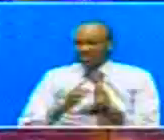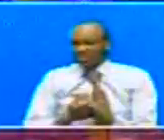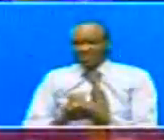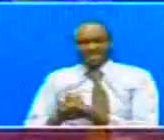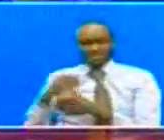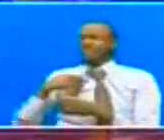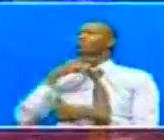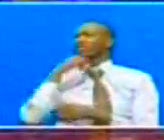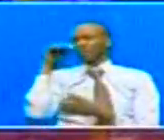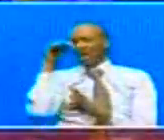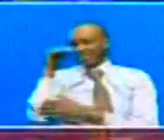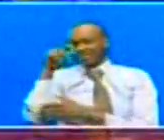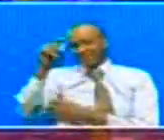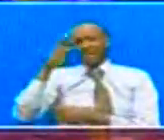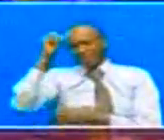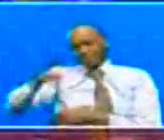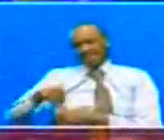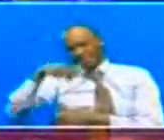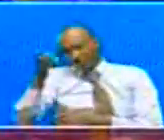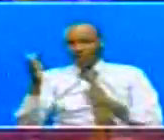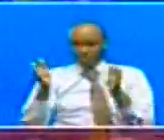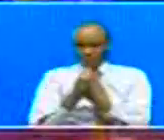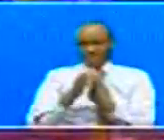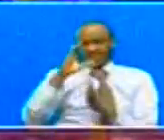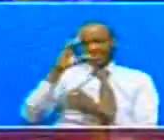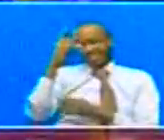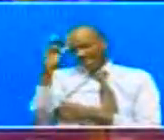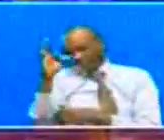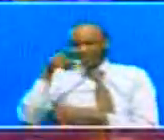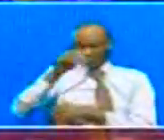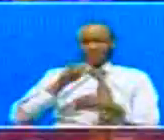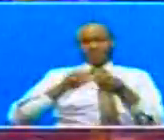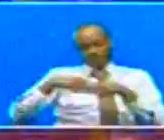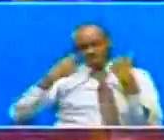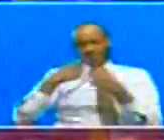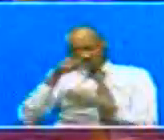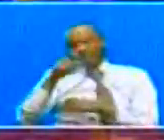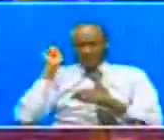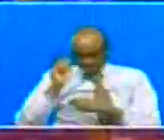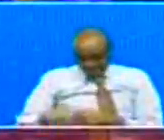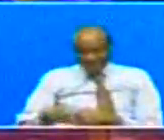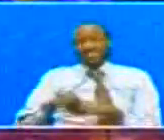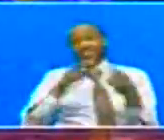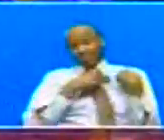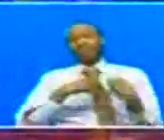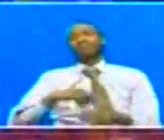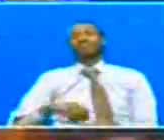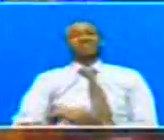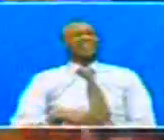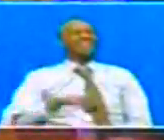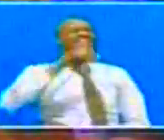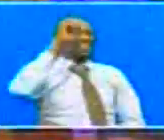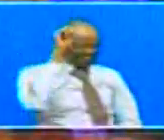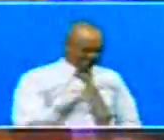of mine I've been asking is, what about members of parliament vis-a-vis CDF mismanagement accounts? Should they be brought to account as well? Absolutely. And in